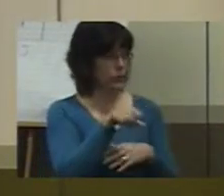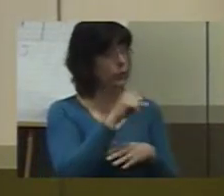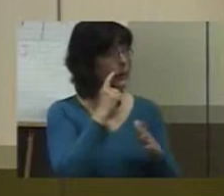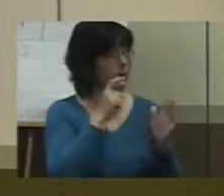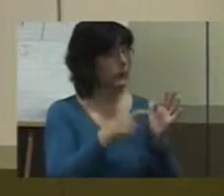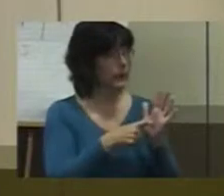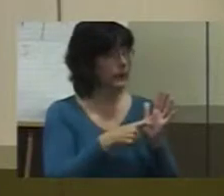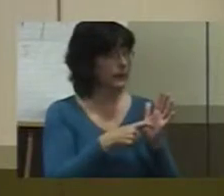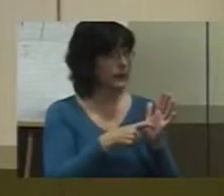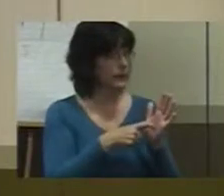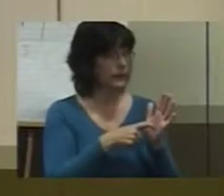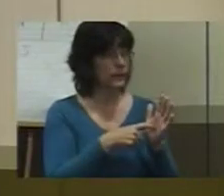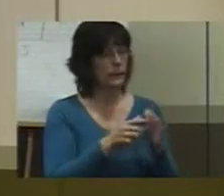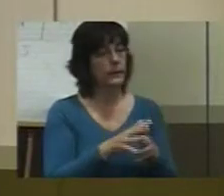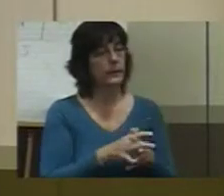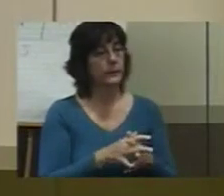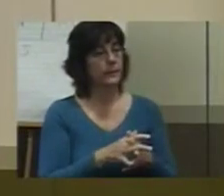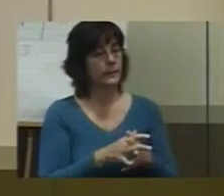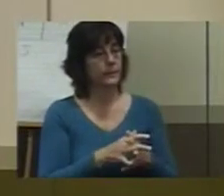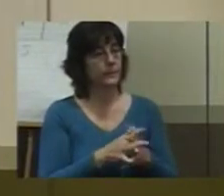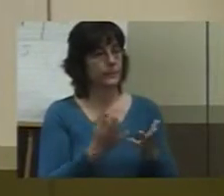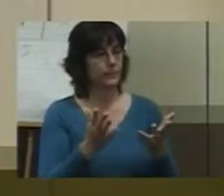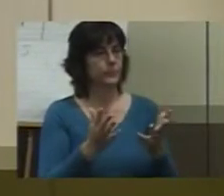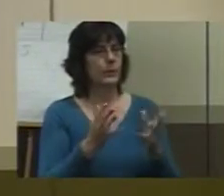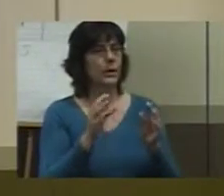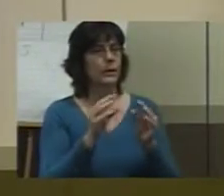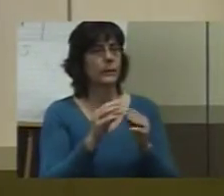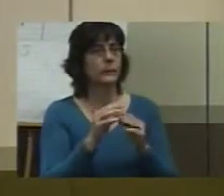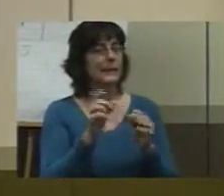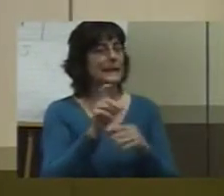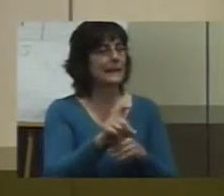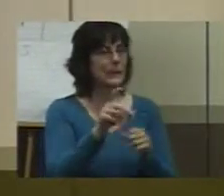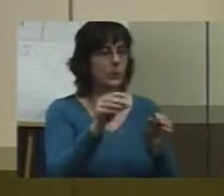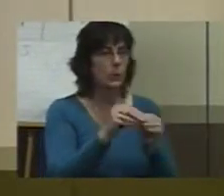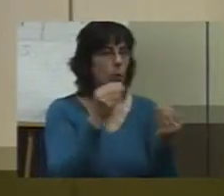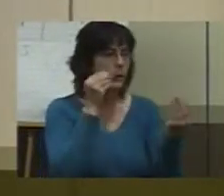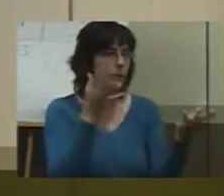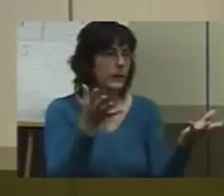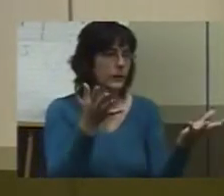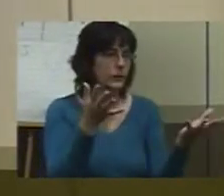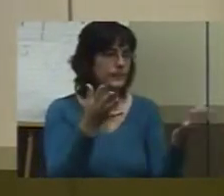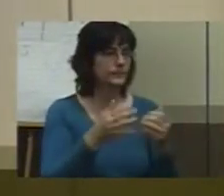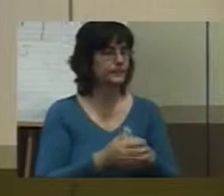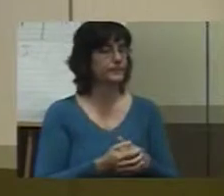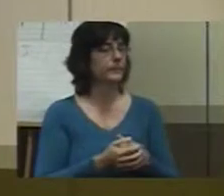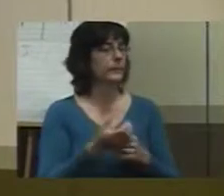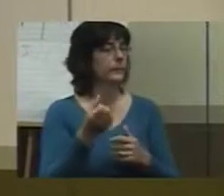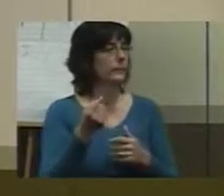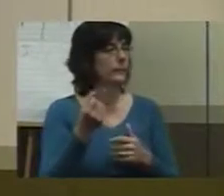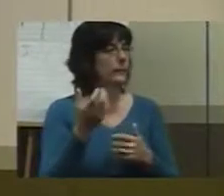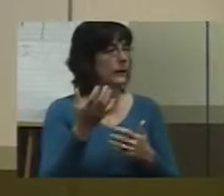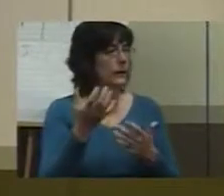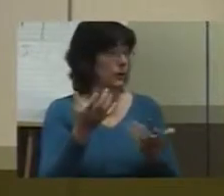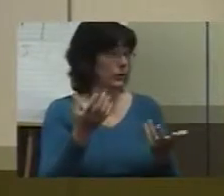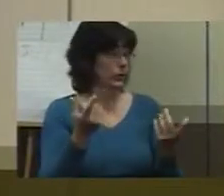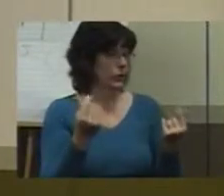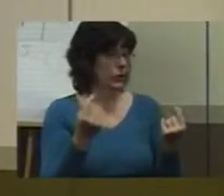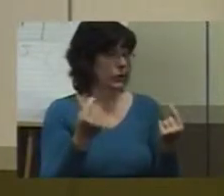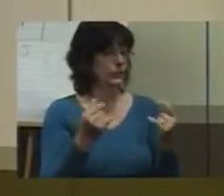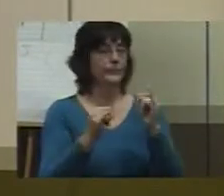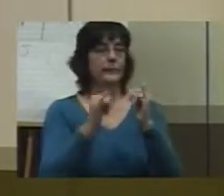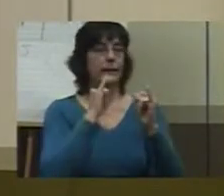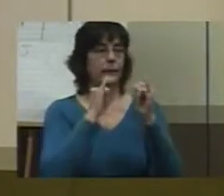you recognize that. Okay? There's more information needed. Okay. So we want to